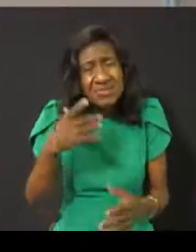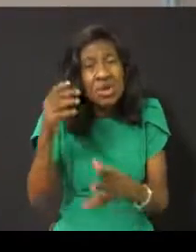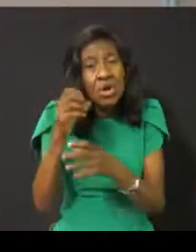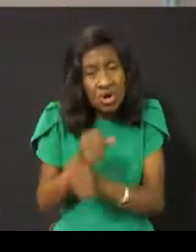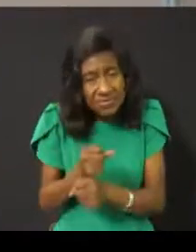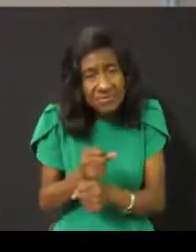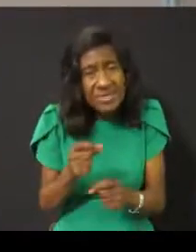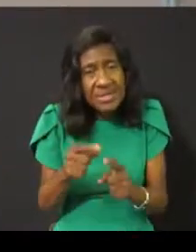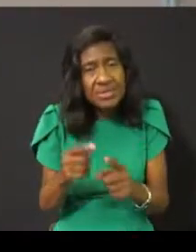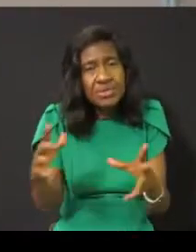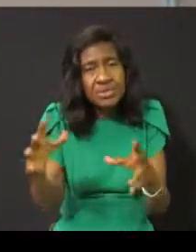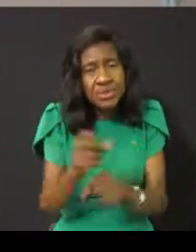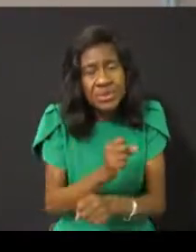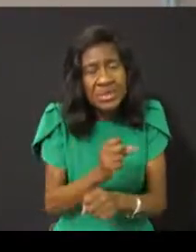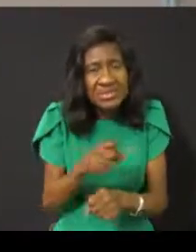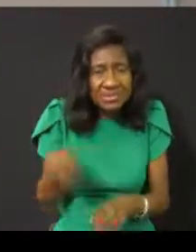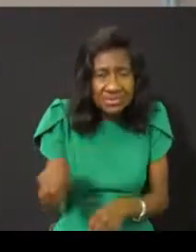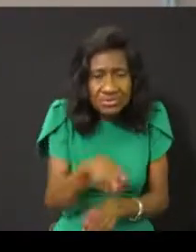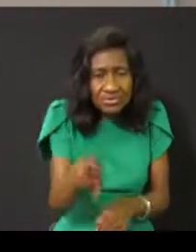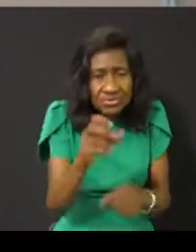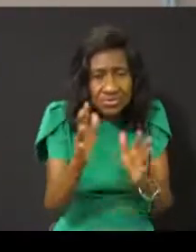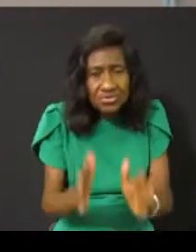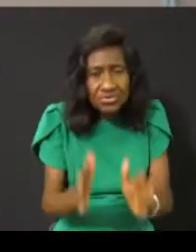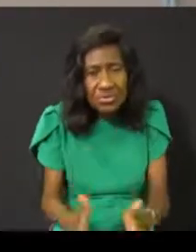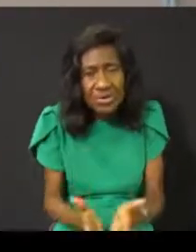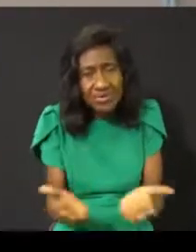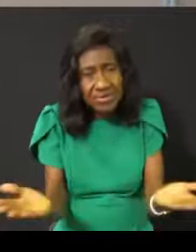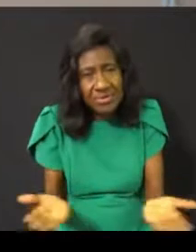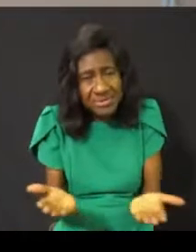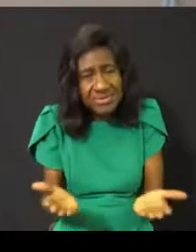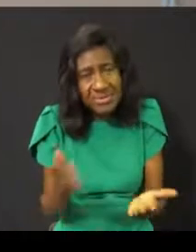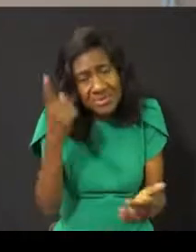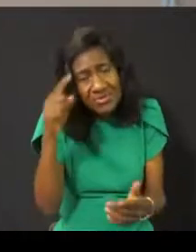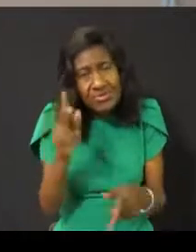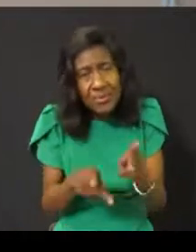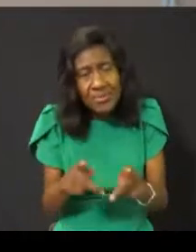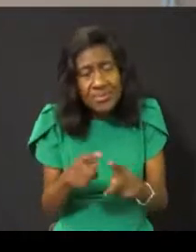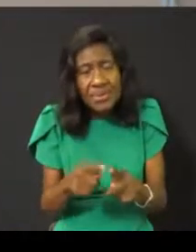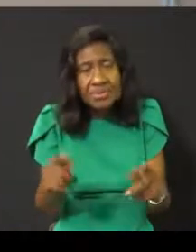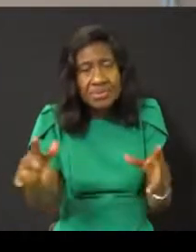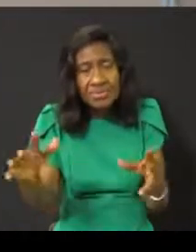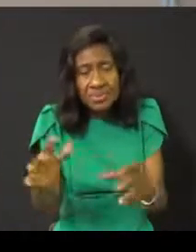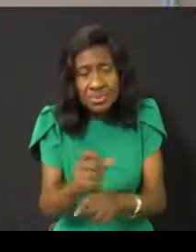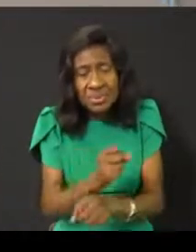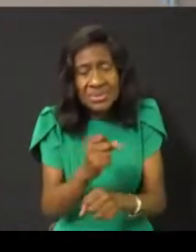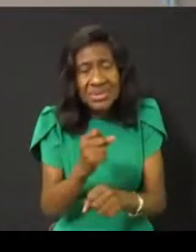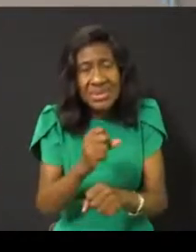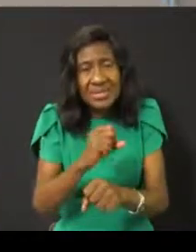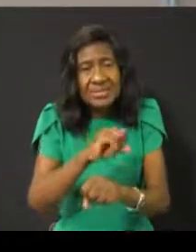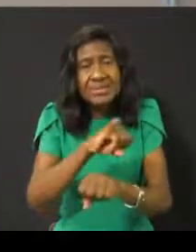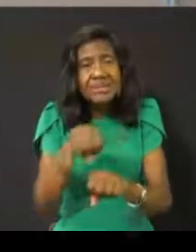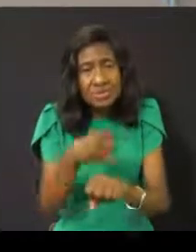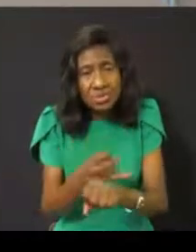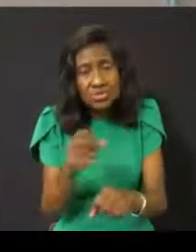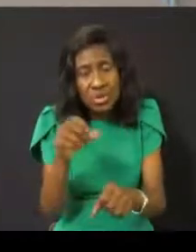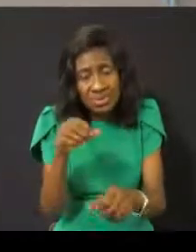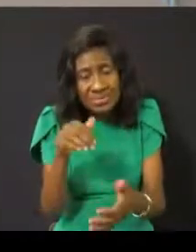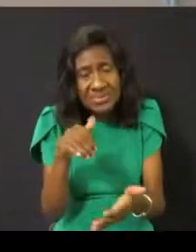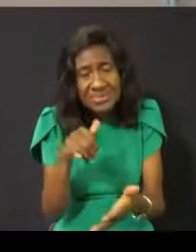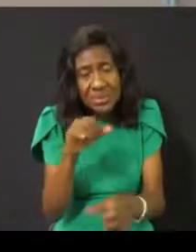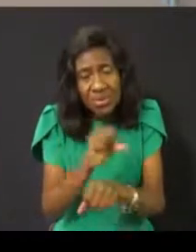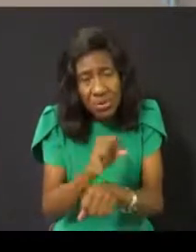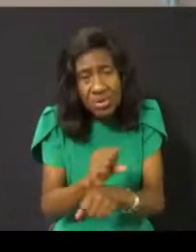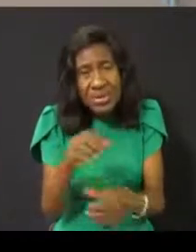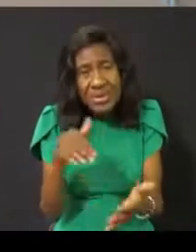our industry can flourish and get our people back to work. I feel confident that my colleagues and everybody in the